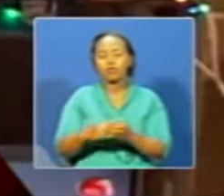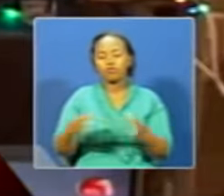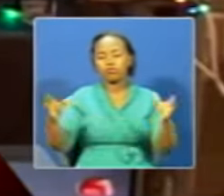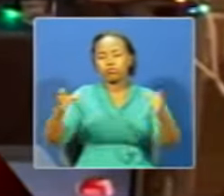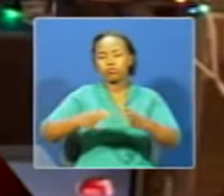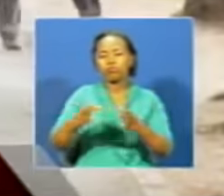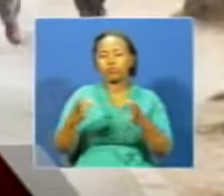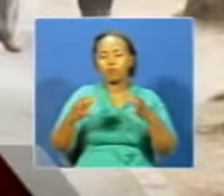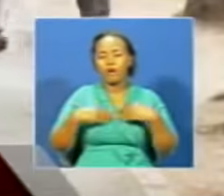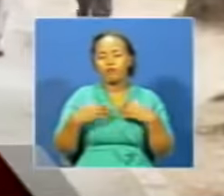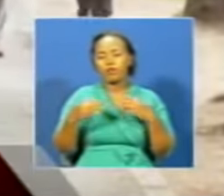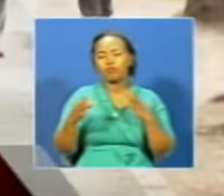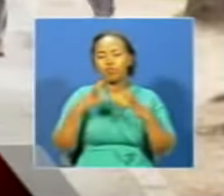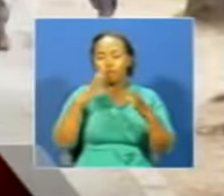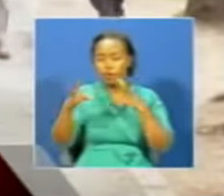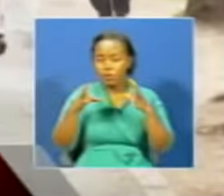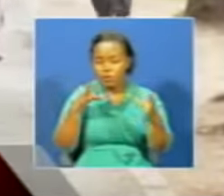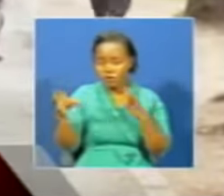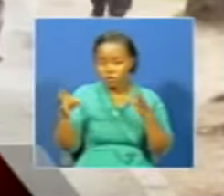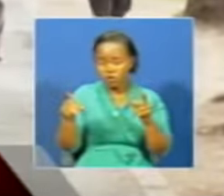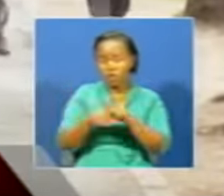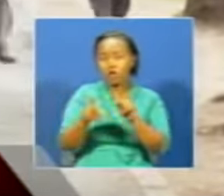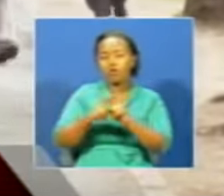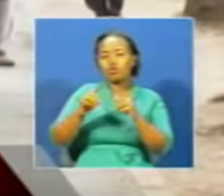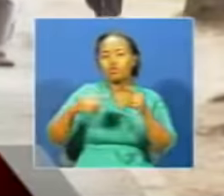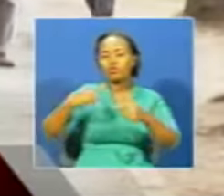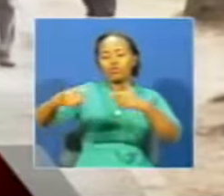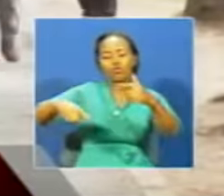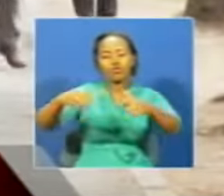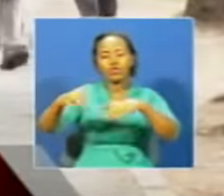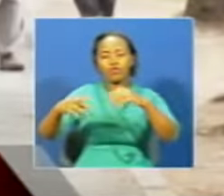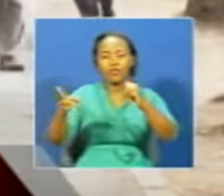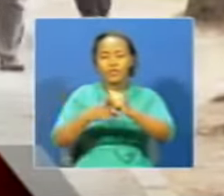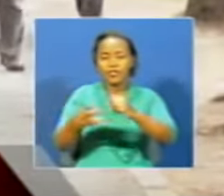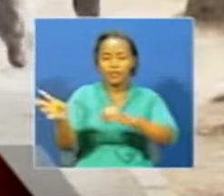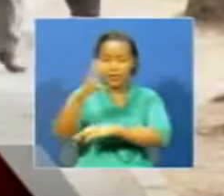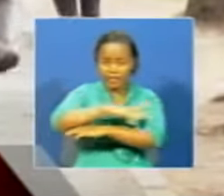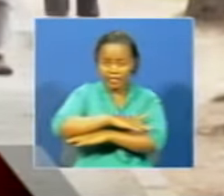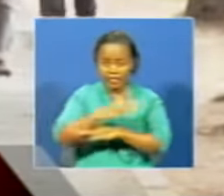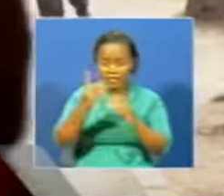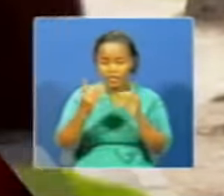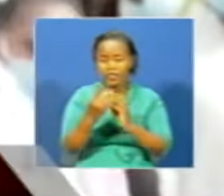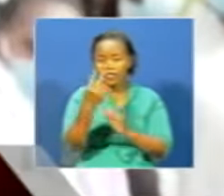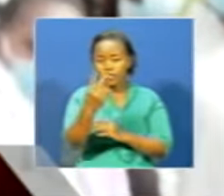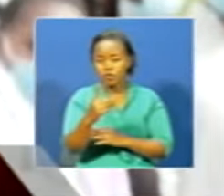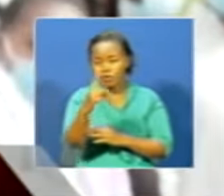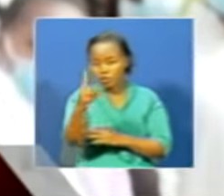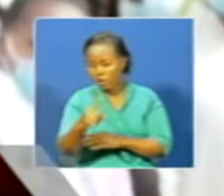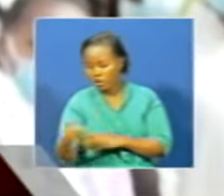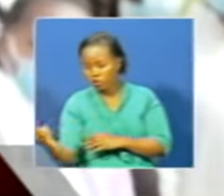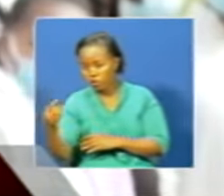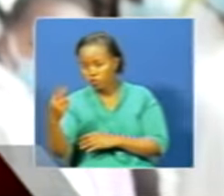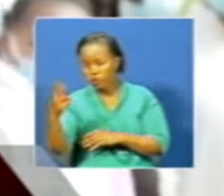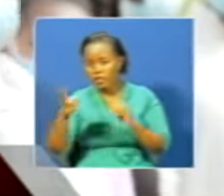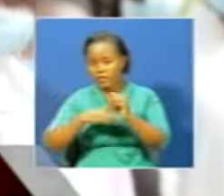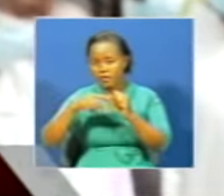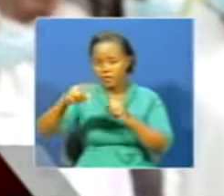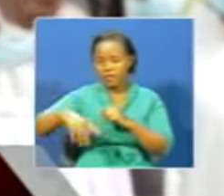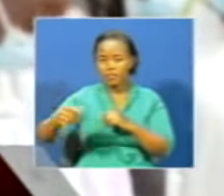and Telecommunication and will run for 7 days between 21st and 27th of this month. The campaign starts